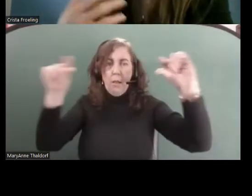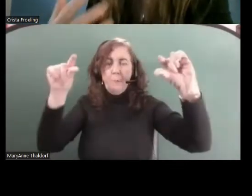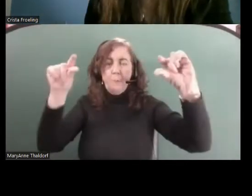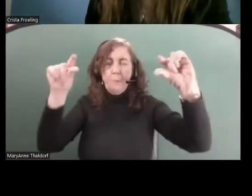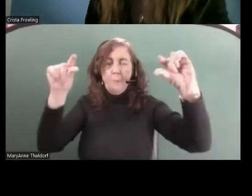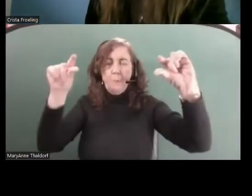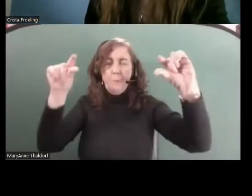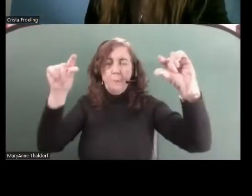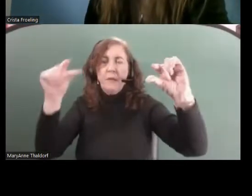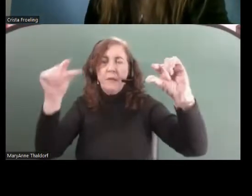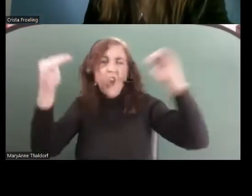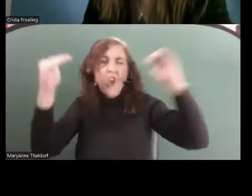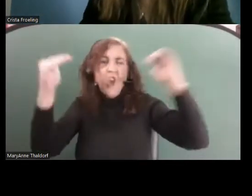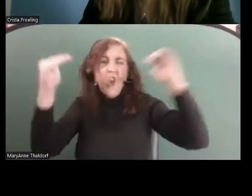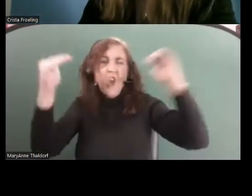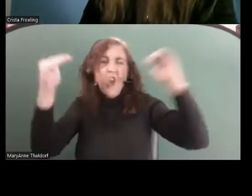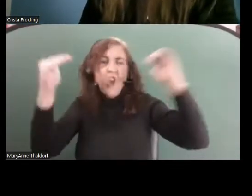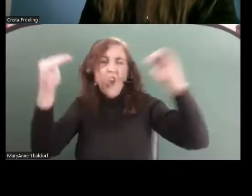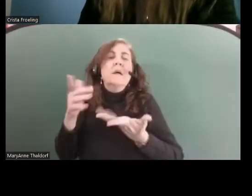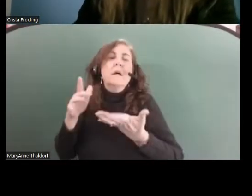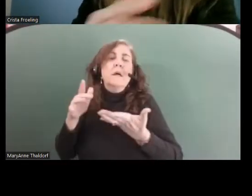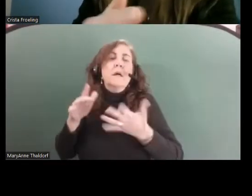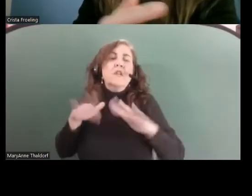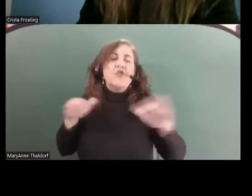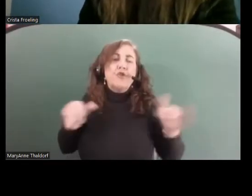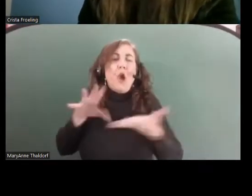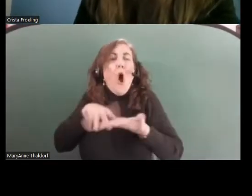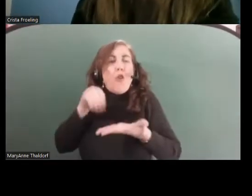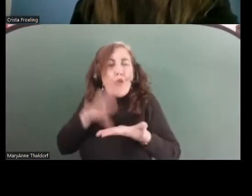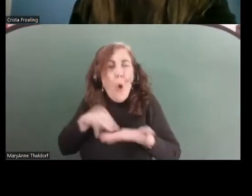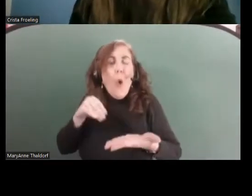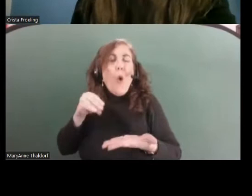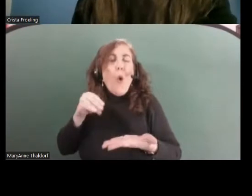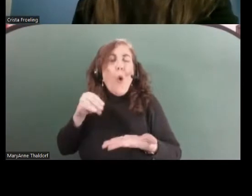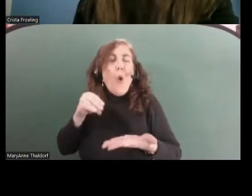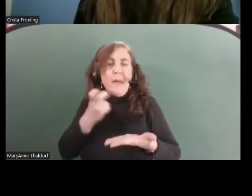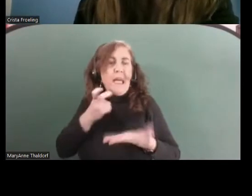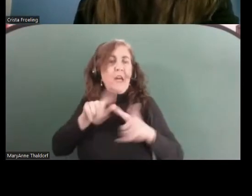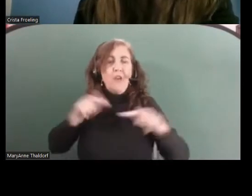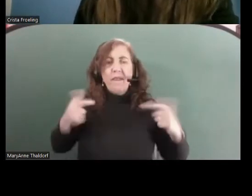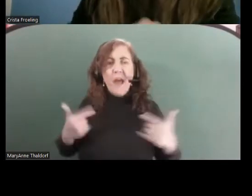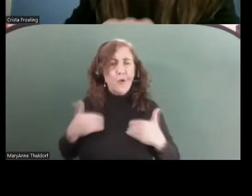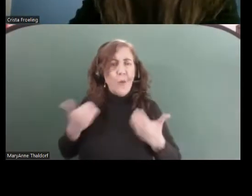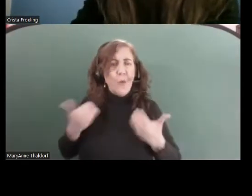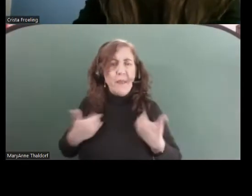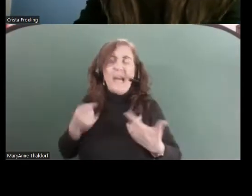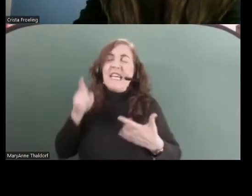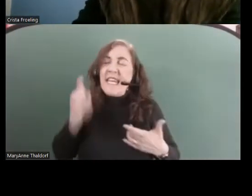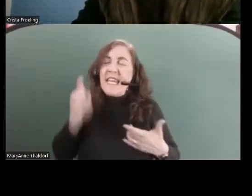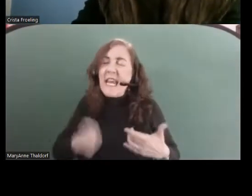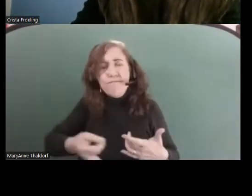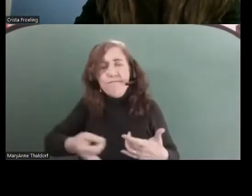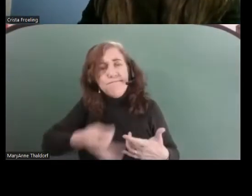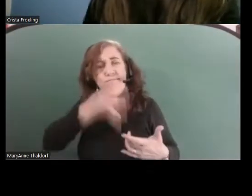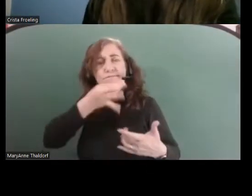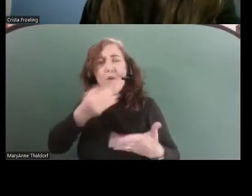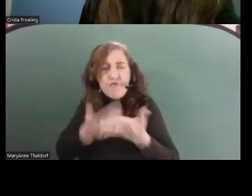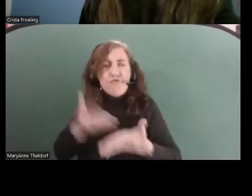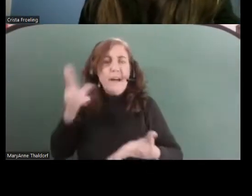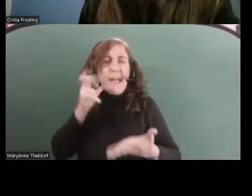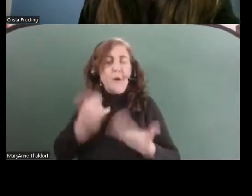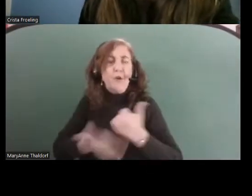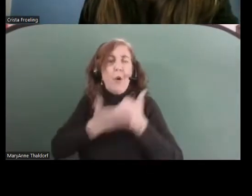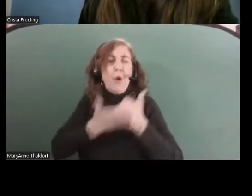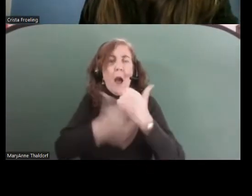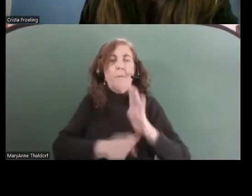learning speech and language, and so they need that better hearing. There's a slight or minimal, and that's in the